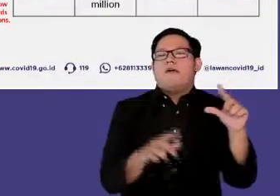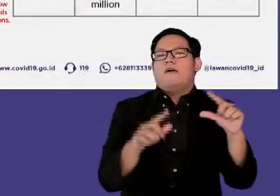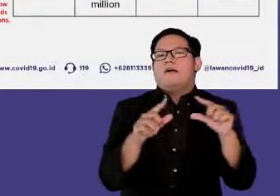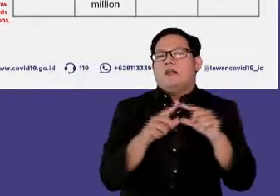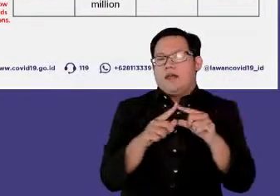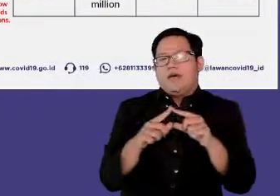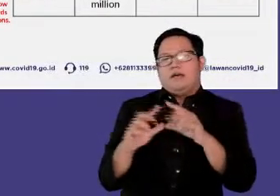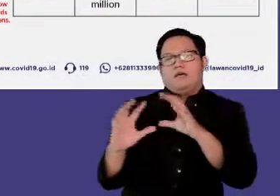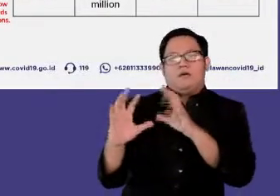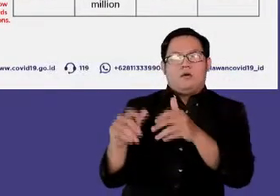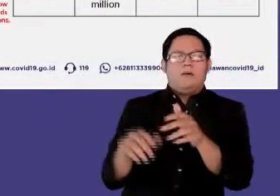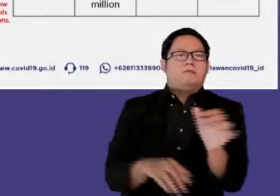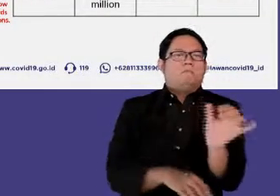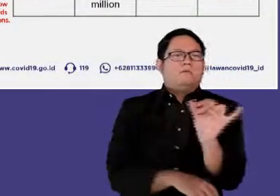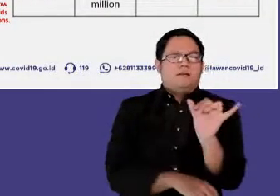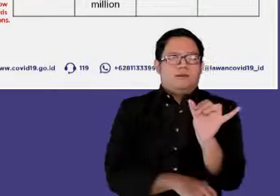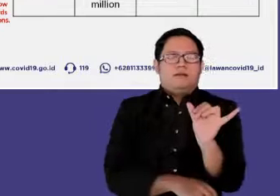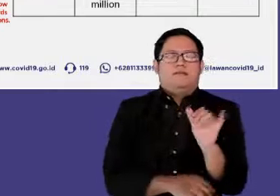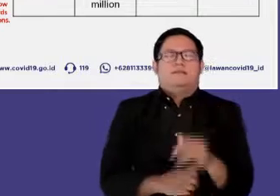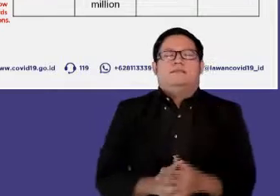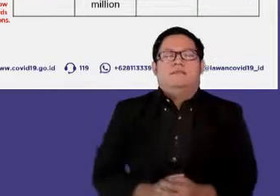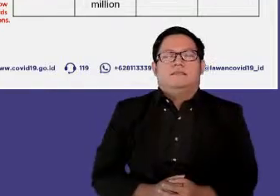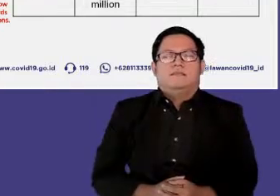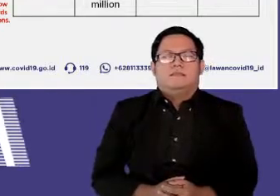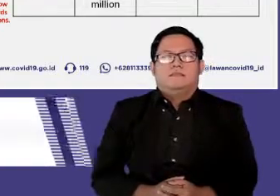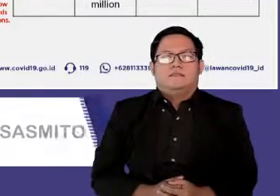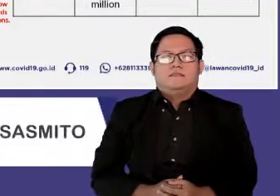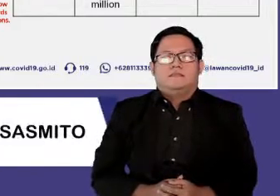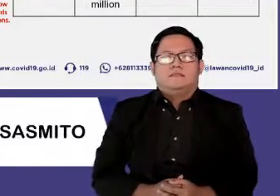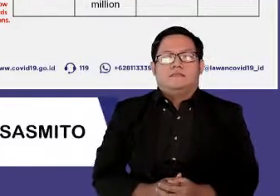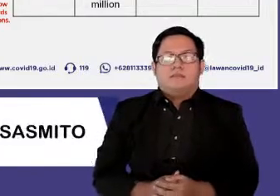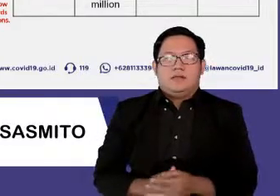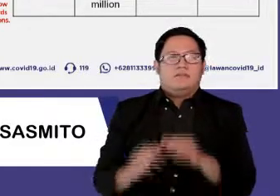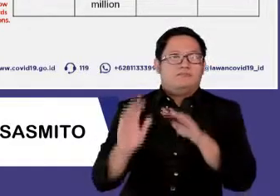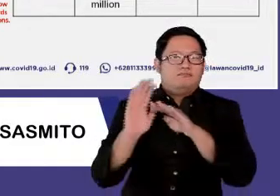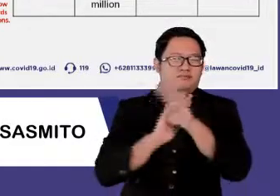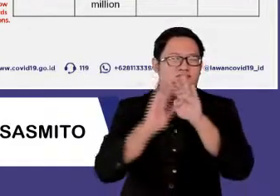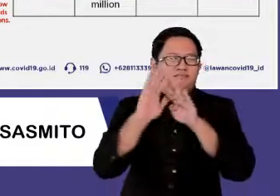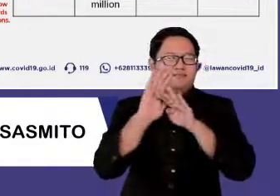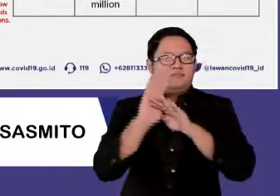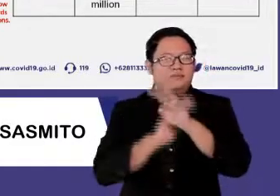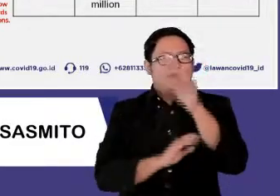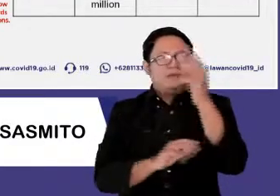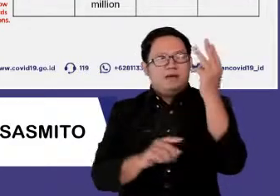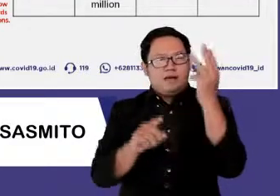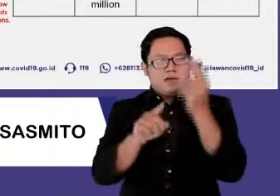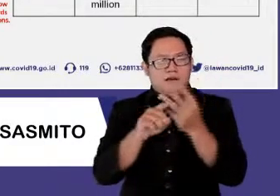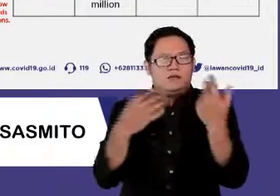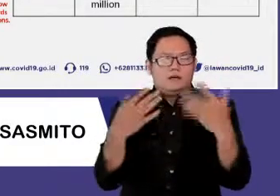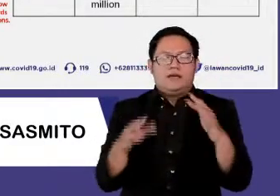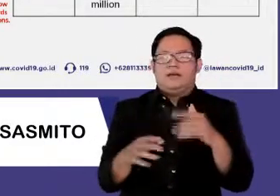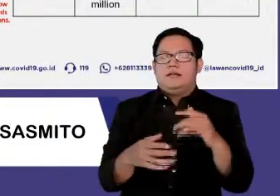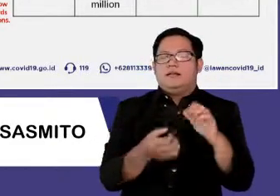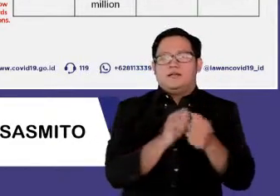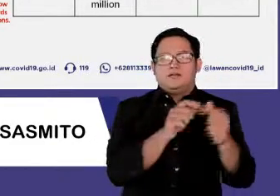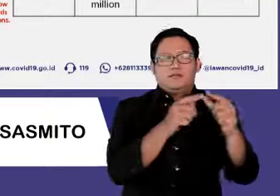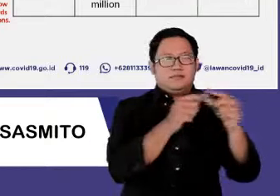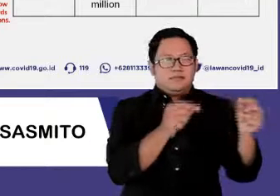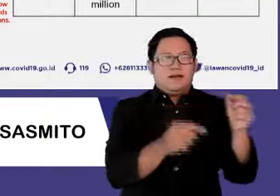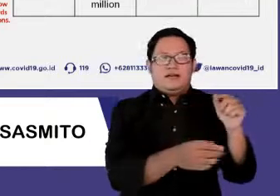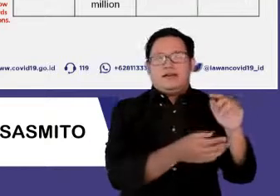with the three spikes mentioned above. And currently, while cases in Japan have begun to